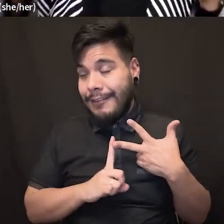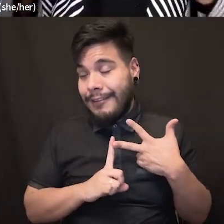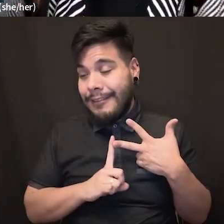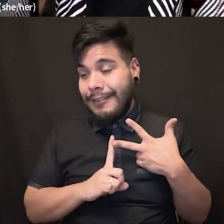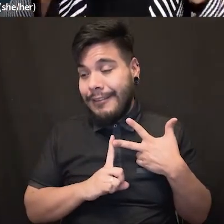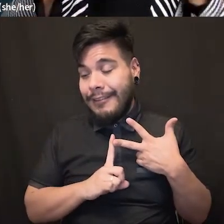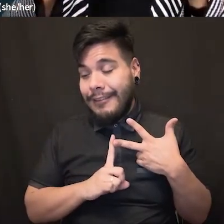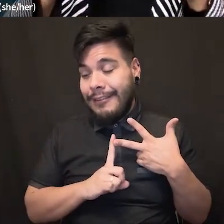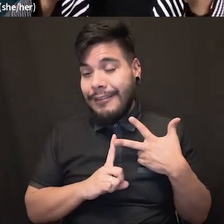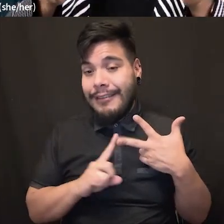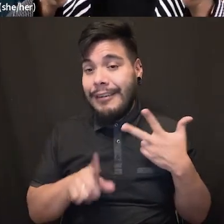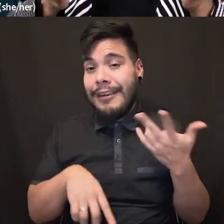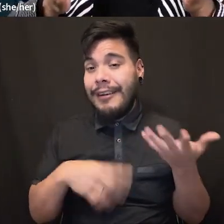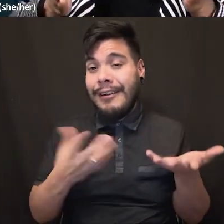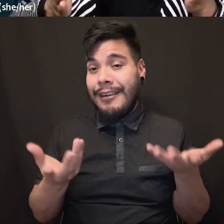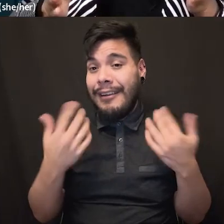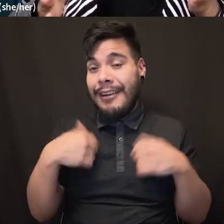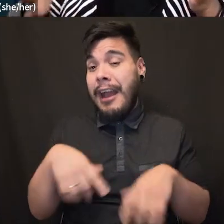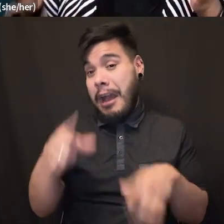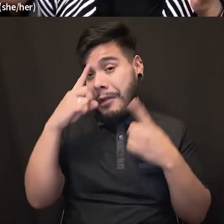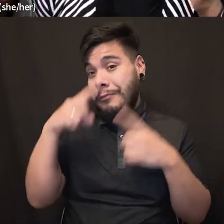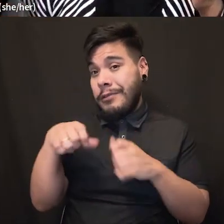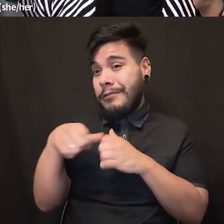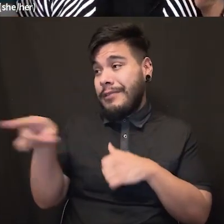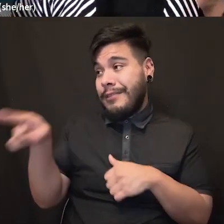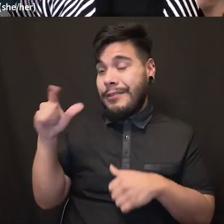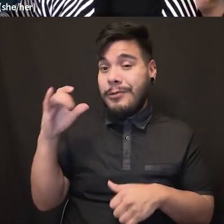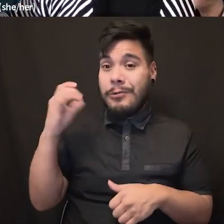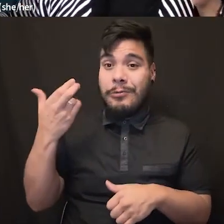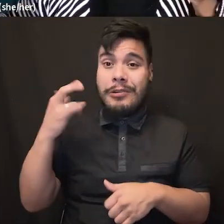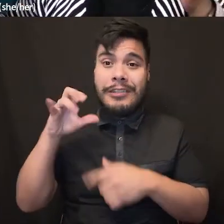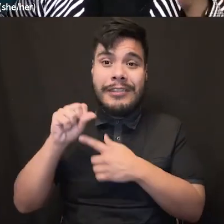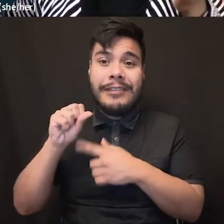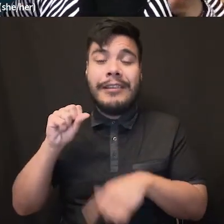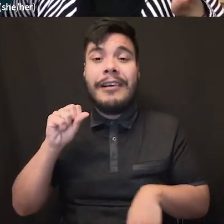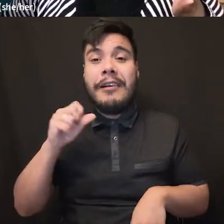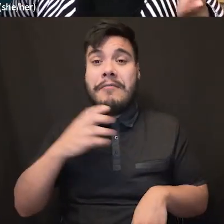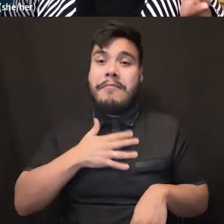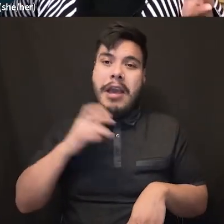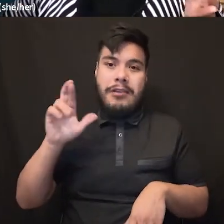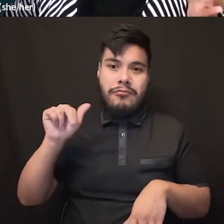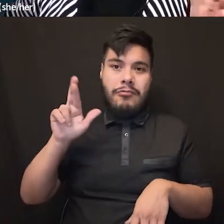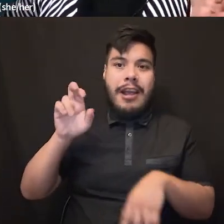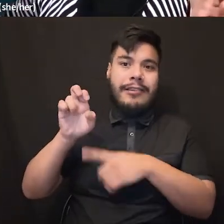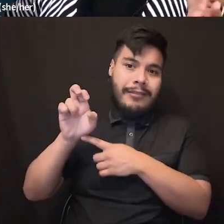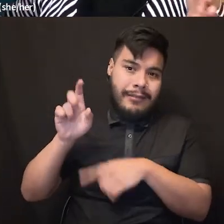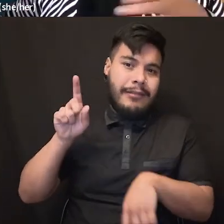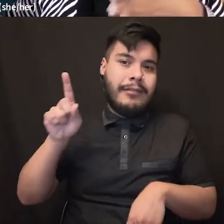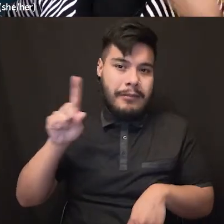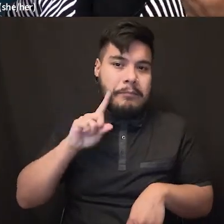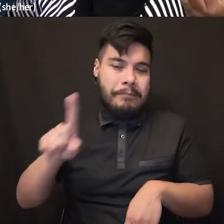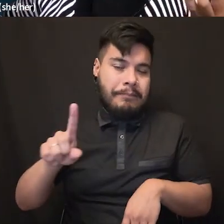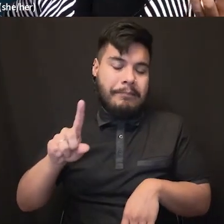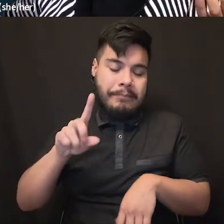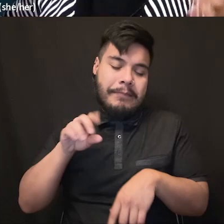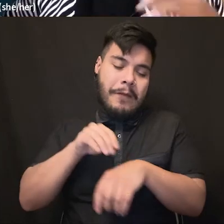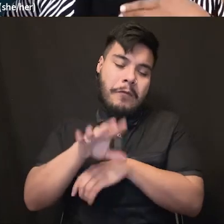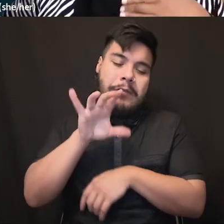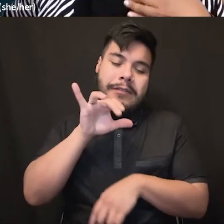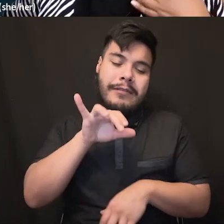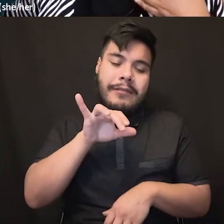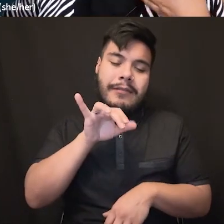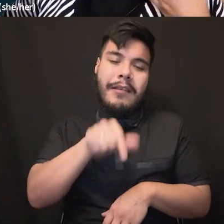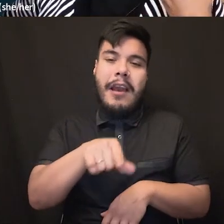There's kind of a, like, and I agree with Chris that my race has also played a factor, a part in that as